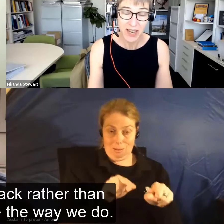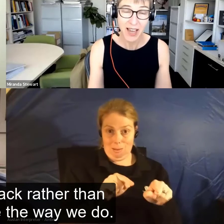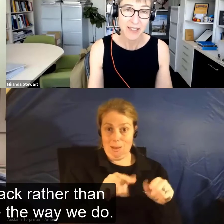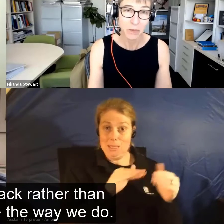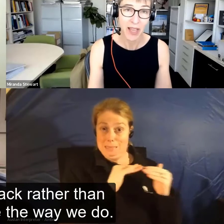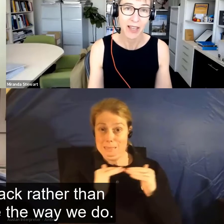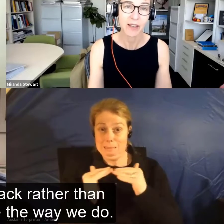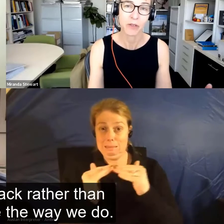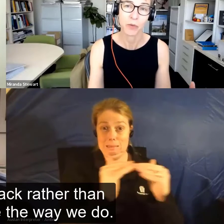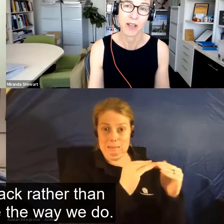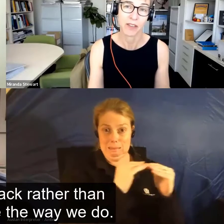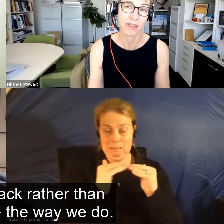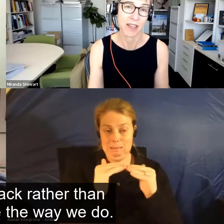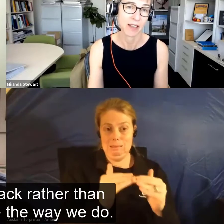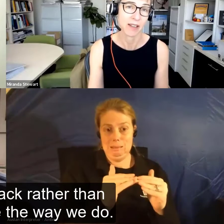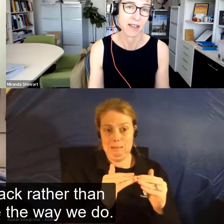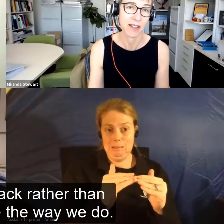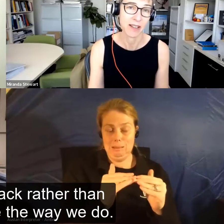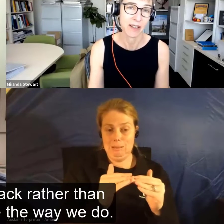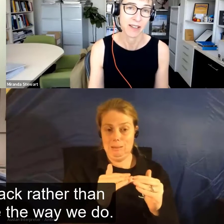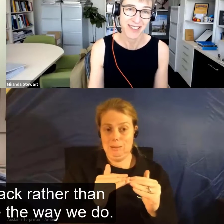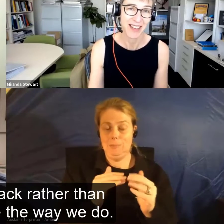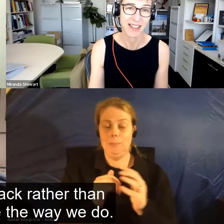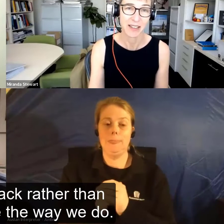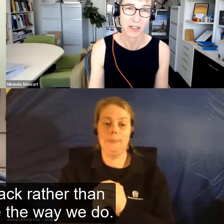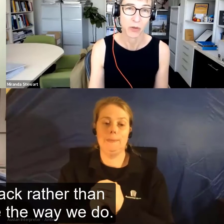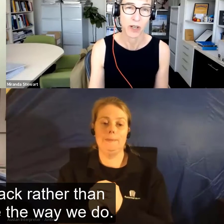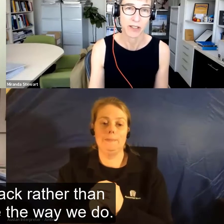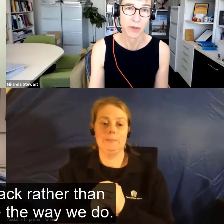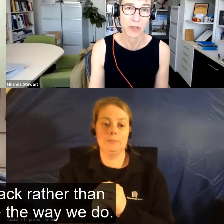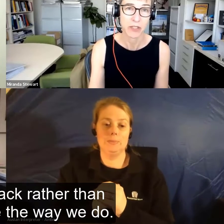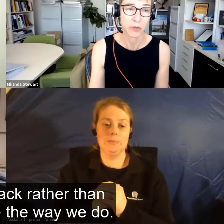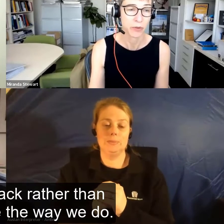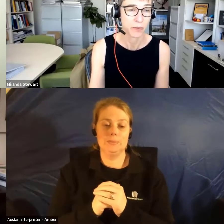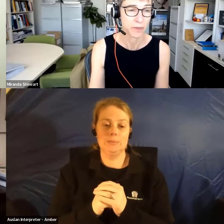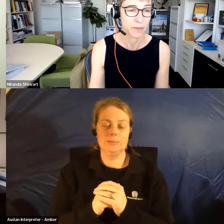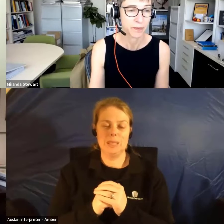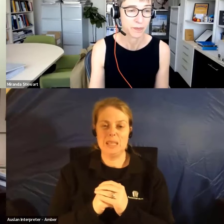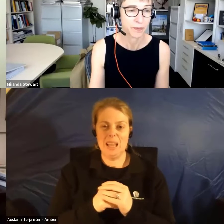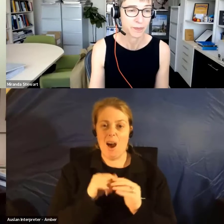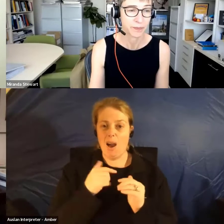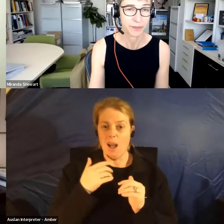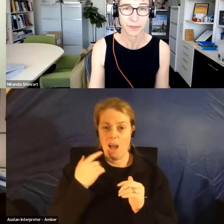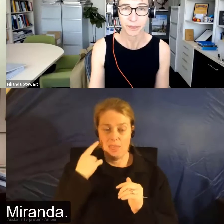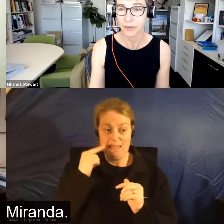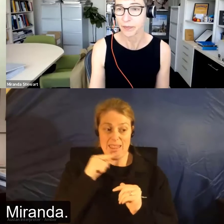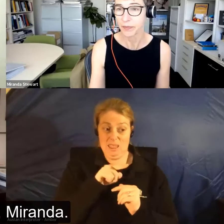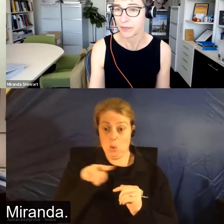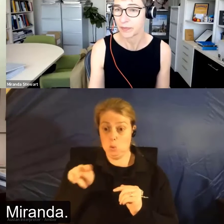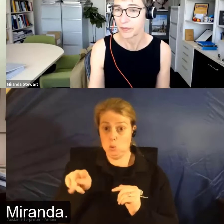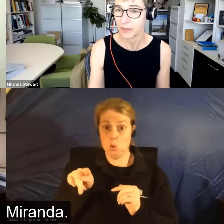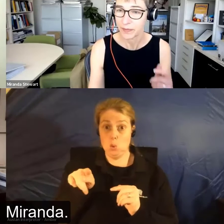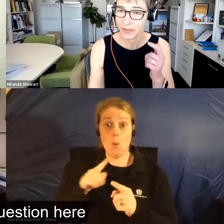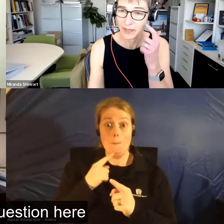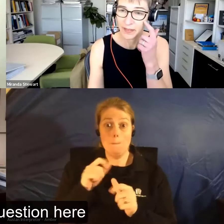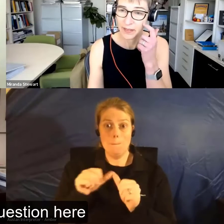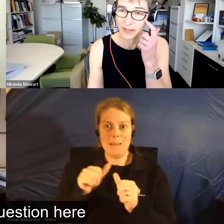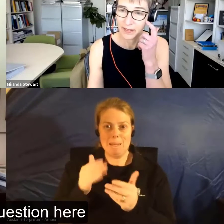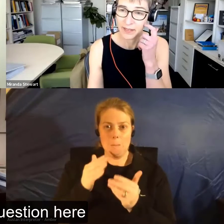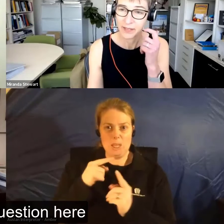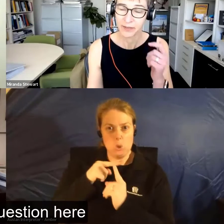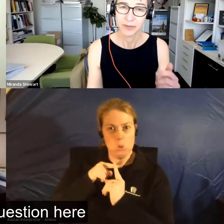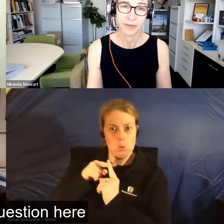with taxing back rather than targeting quite the way we do. Thanks, Miranda.